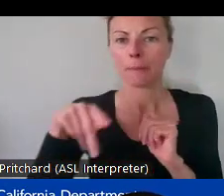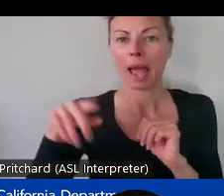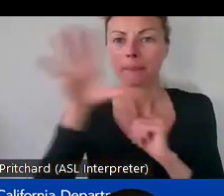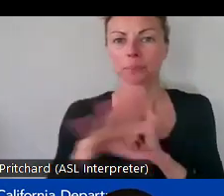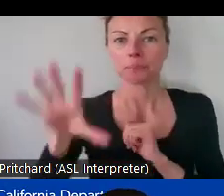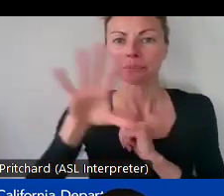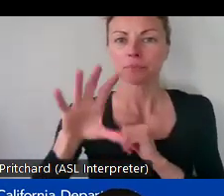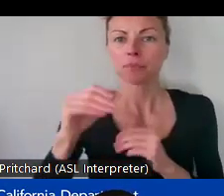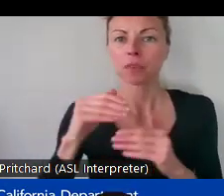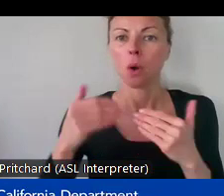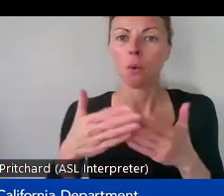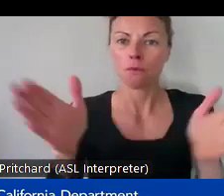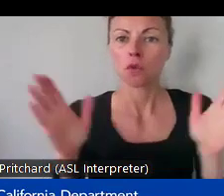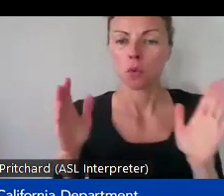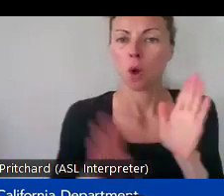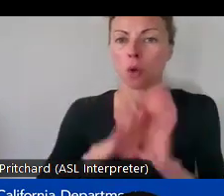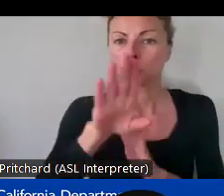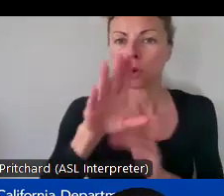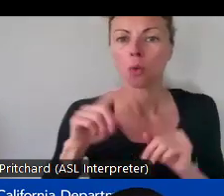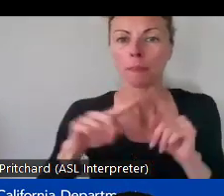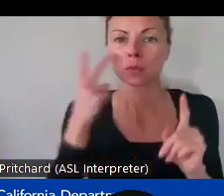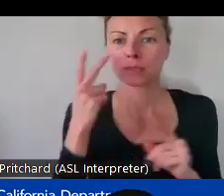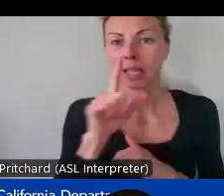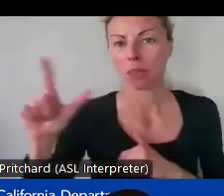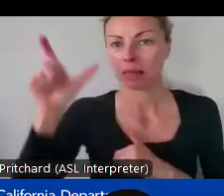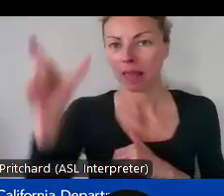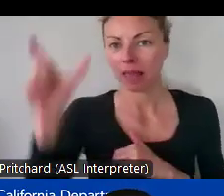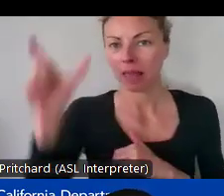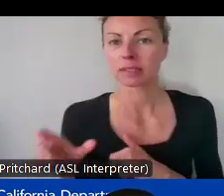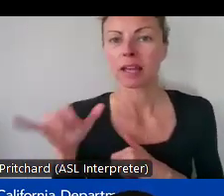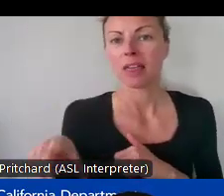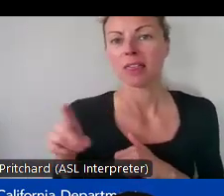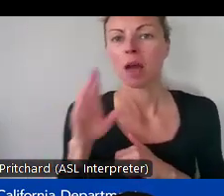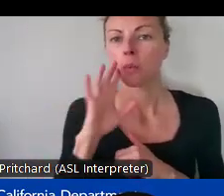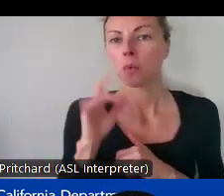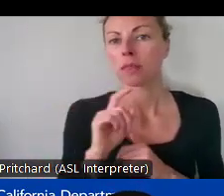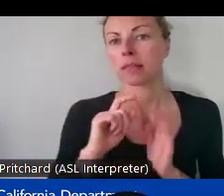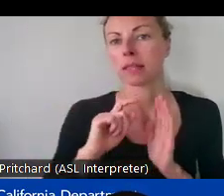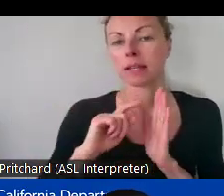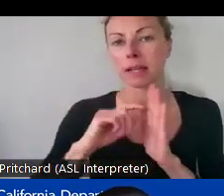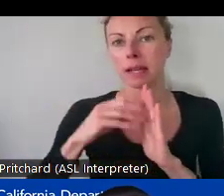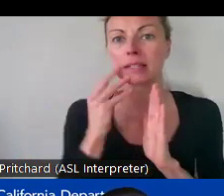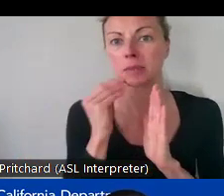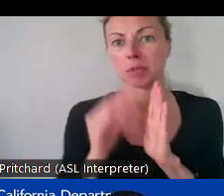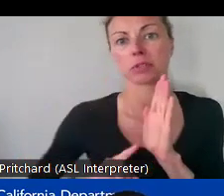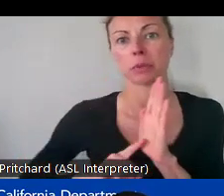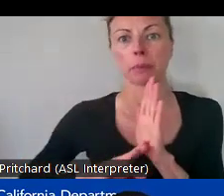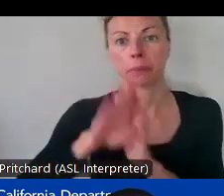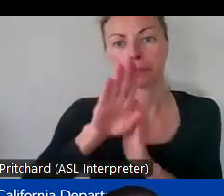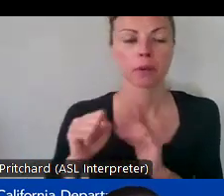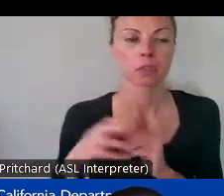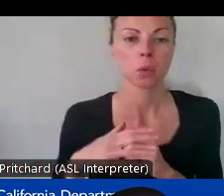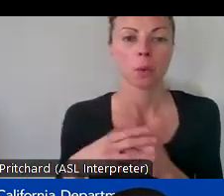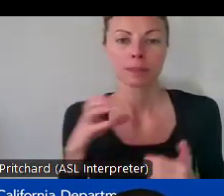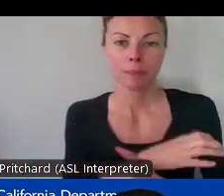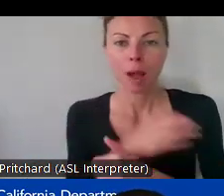adult growth. A lot of the counties on the left-hand side of this chart will experience that significant growth. So these data points are actually connected, and it's powerful when we're able to take a